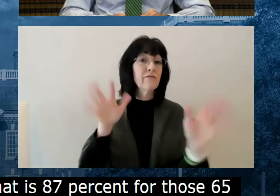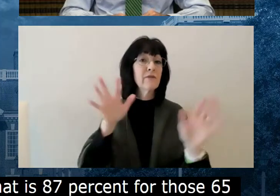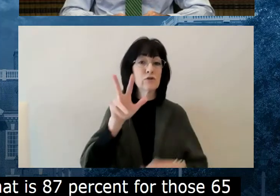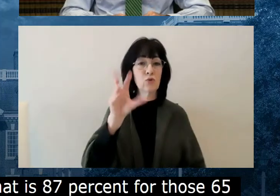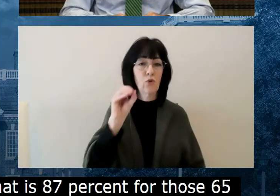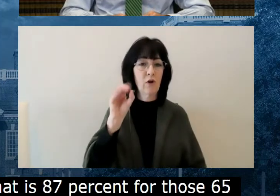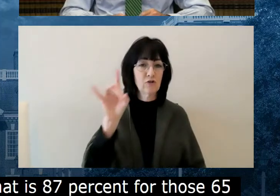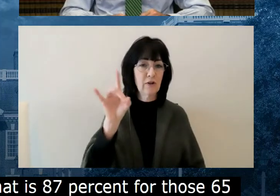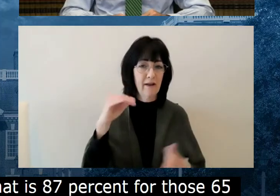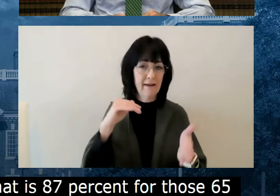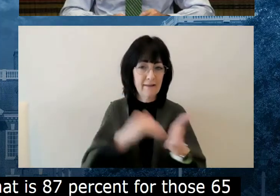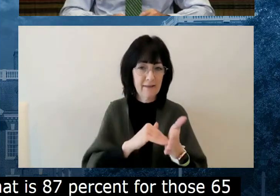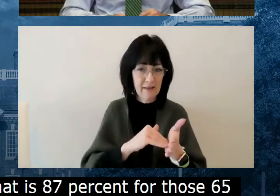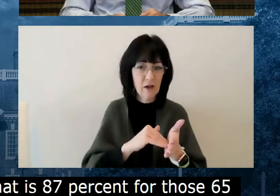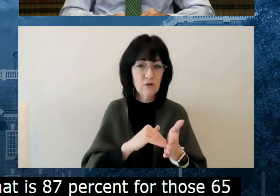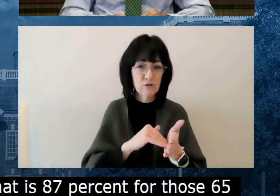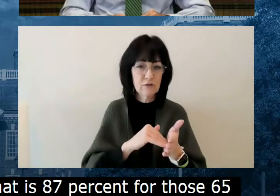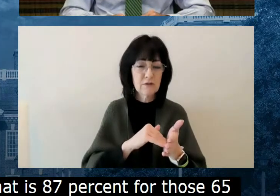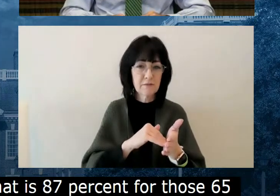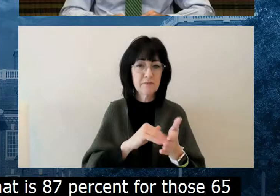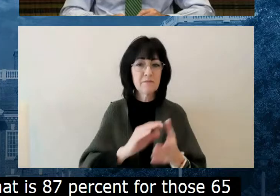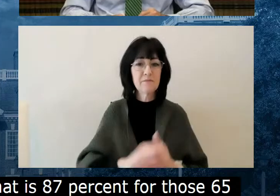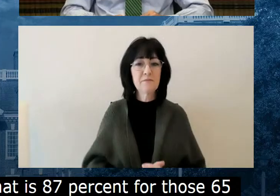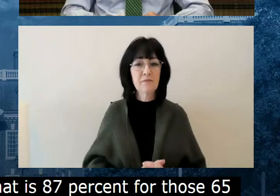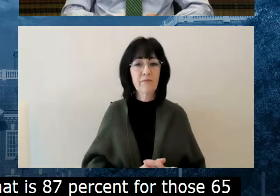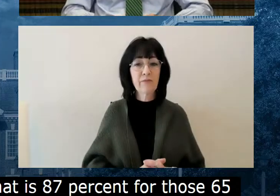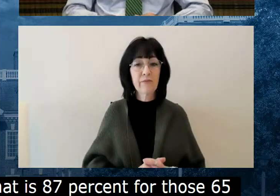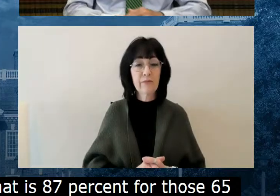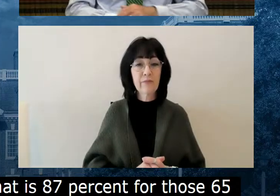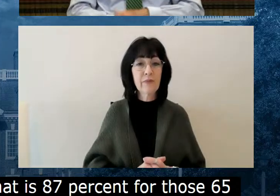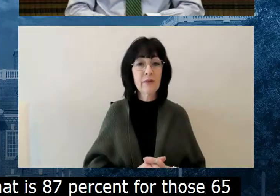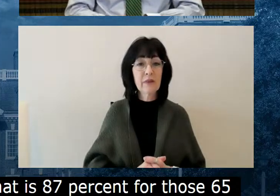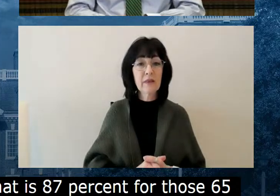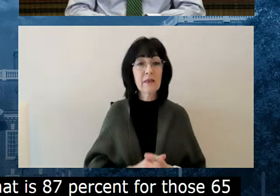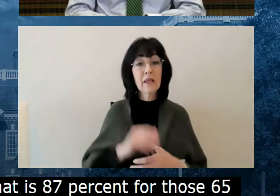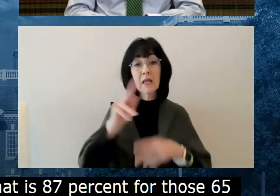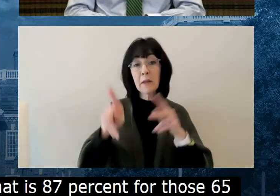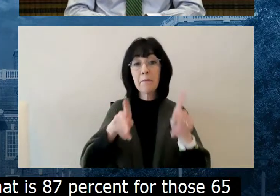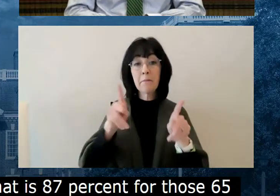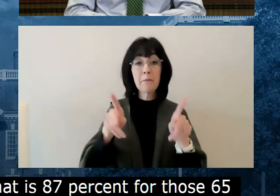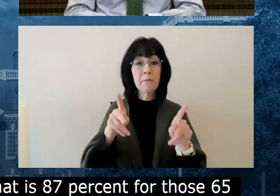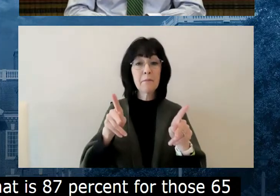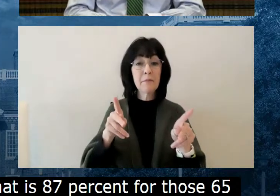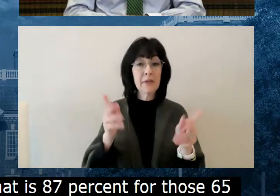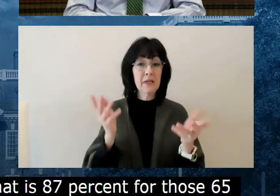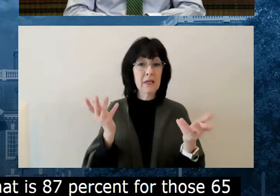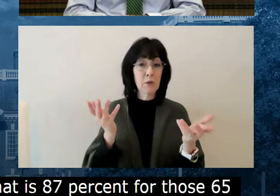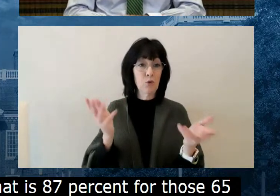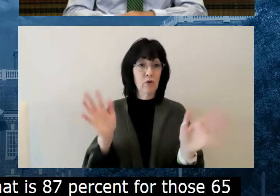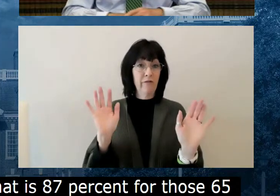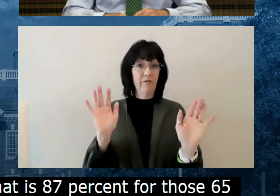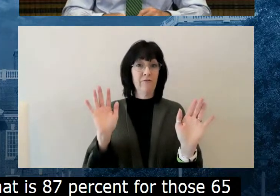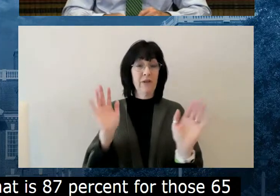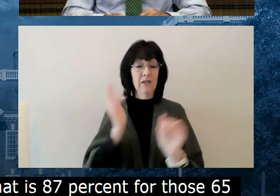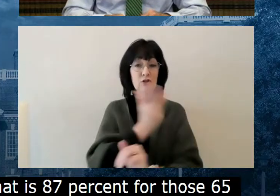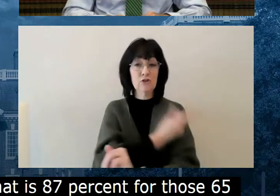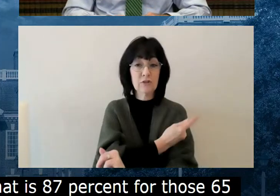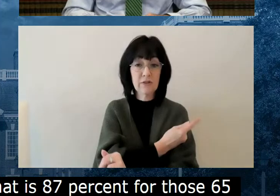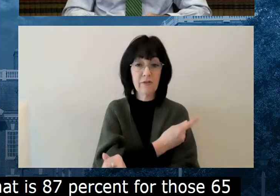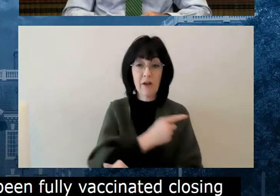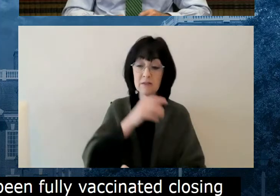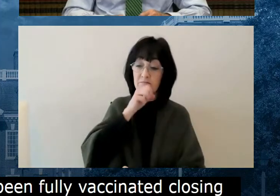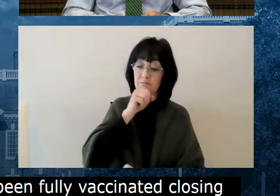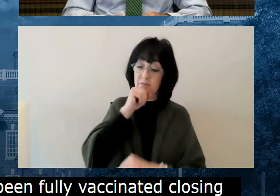So those that have been fully vaccinated, closing in on 80% for those 65 and older.